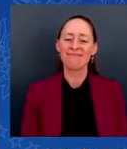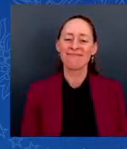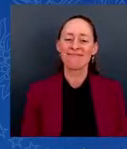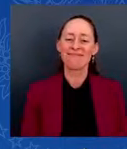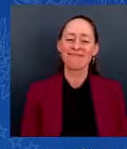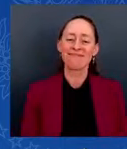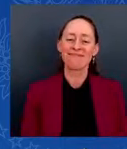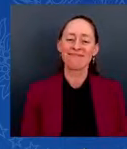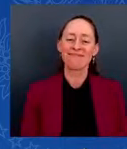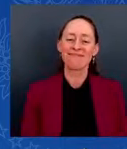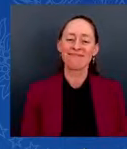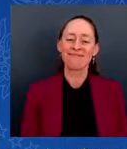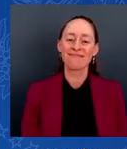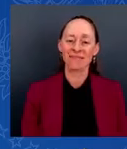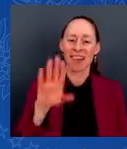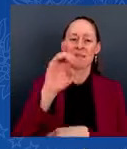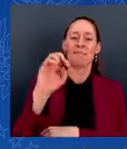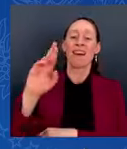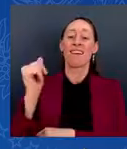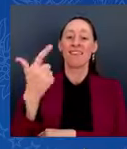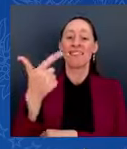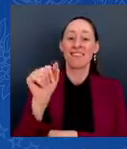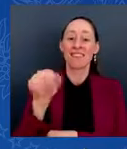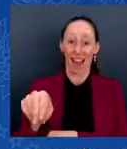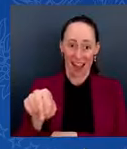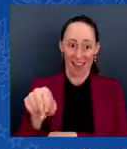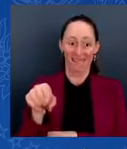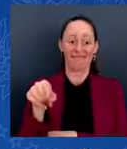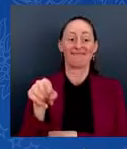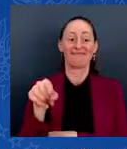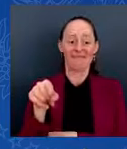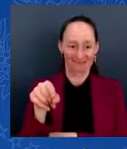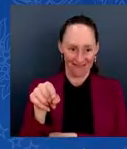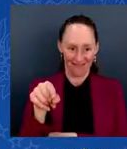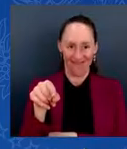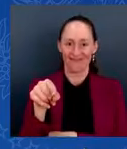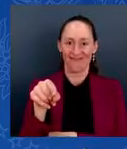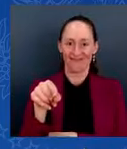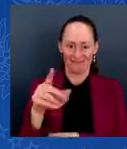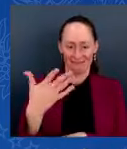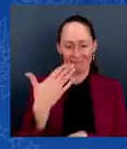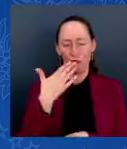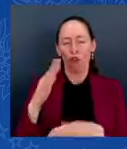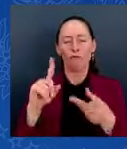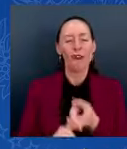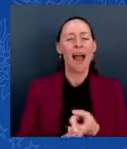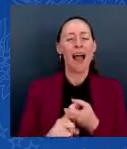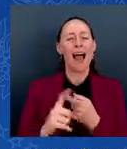She's a great friend, and she's one of the great leaders in this country for the Hispanic community.